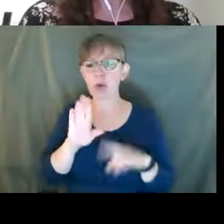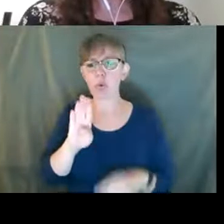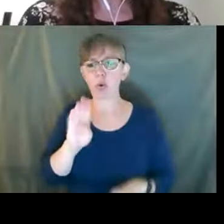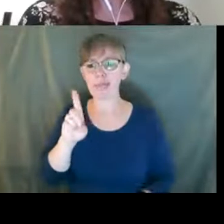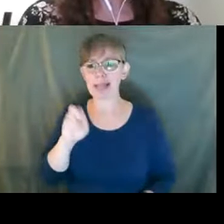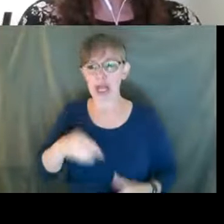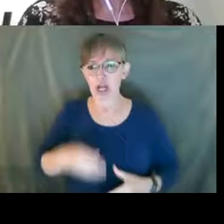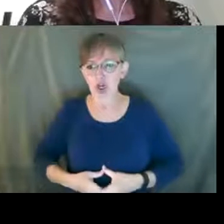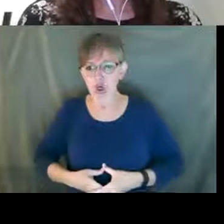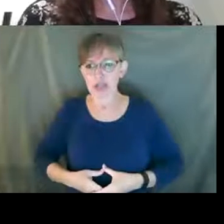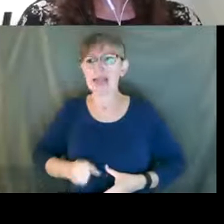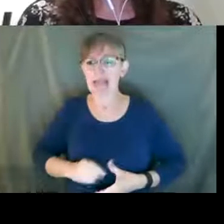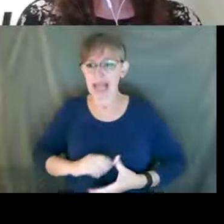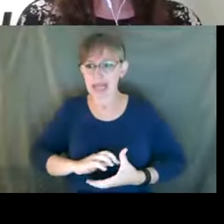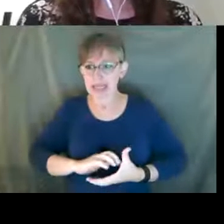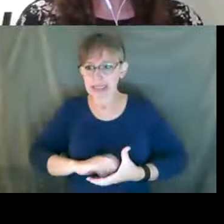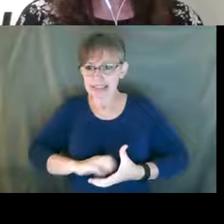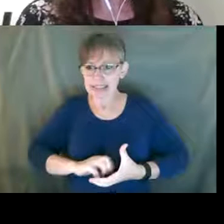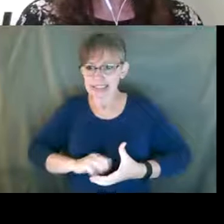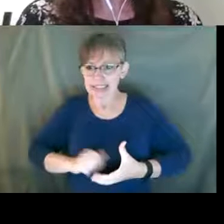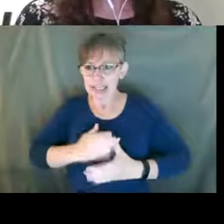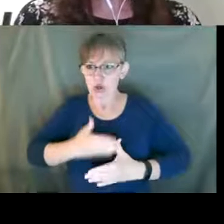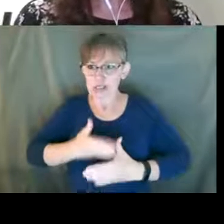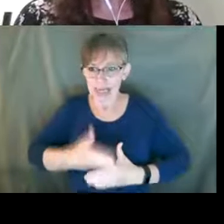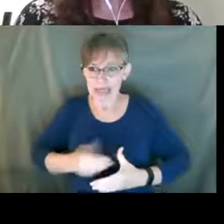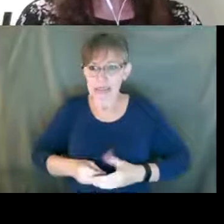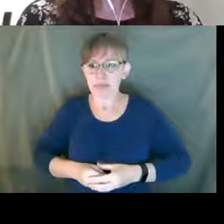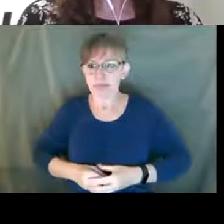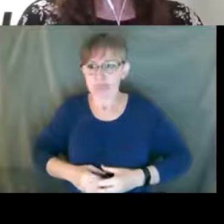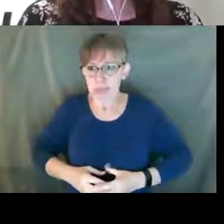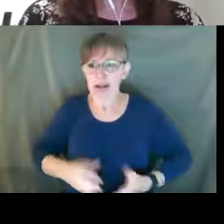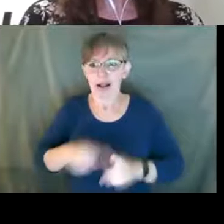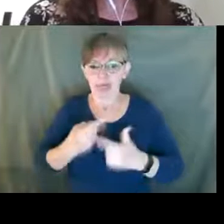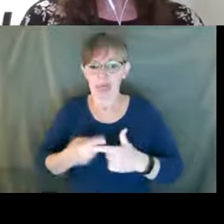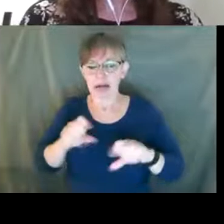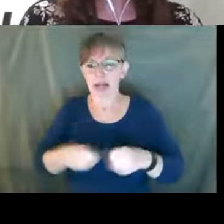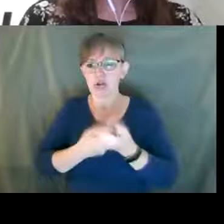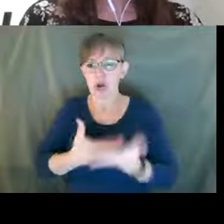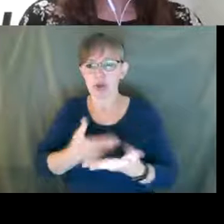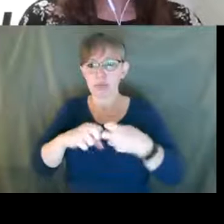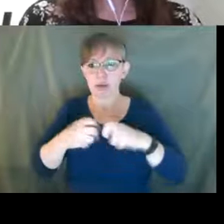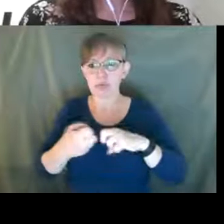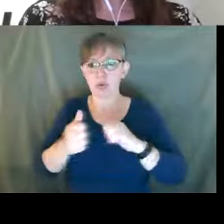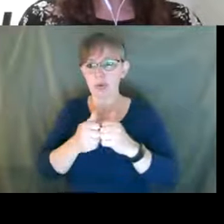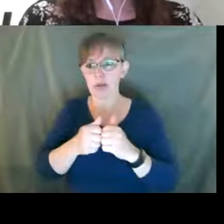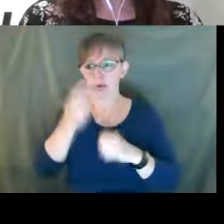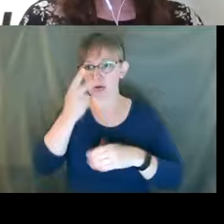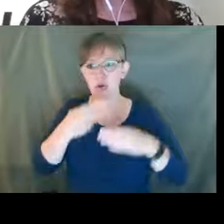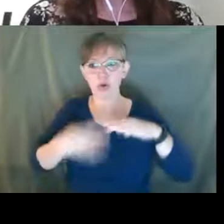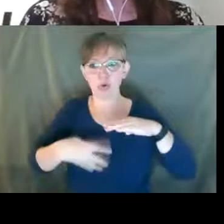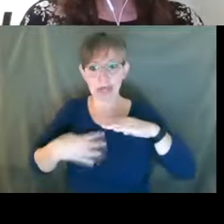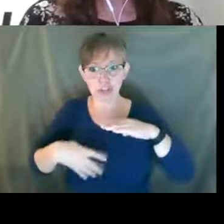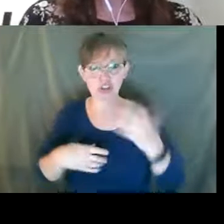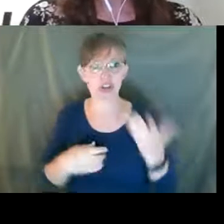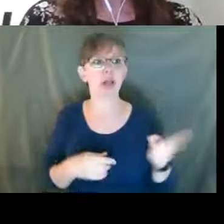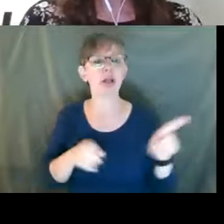to incontinence, and then the liver. So alcohol leads to jaundice, alcoholic